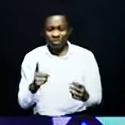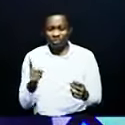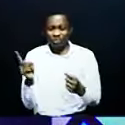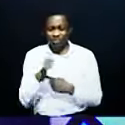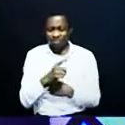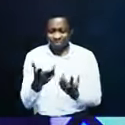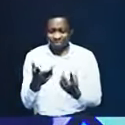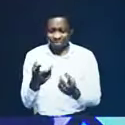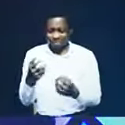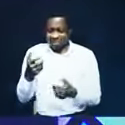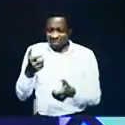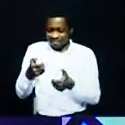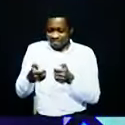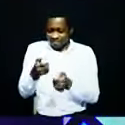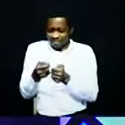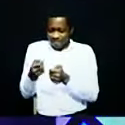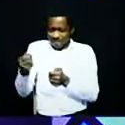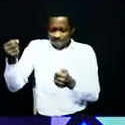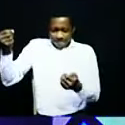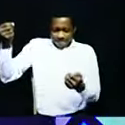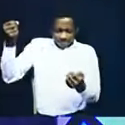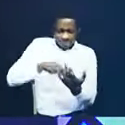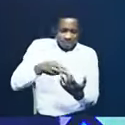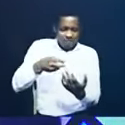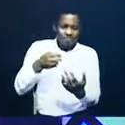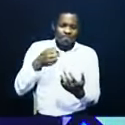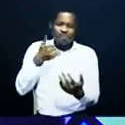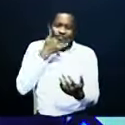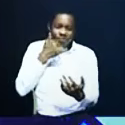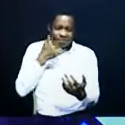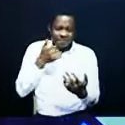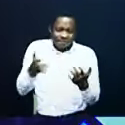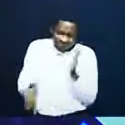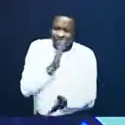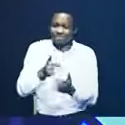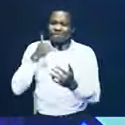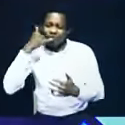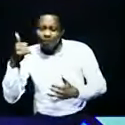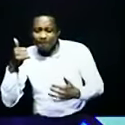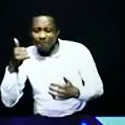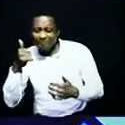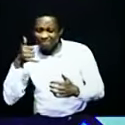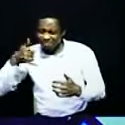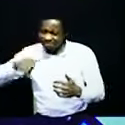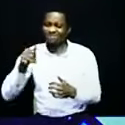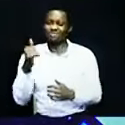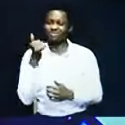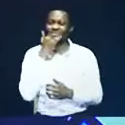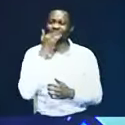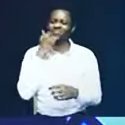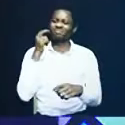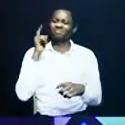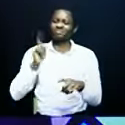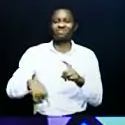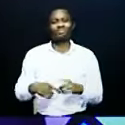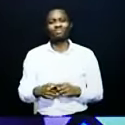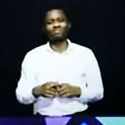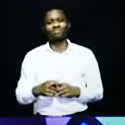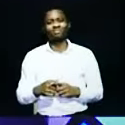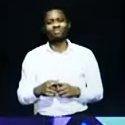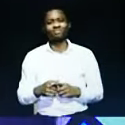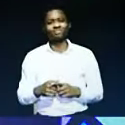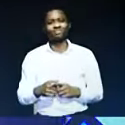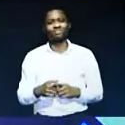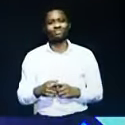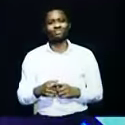area. Na de bi o ha e de ba ku bi e bra de wetin tim no e baaye no a na me friend number no me friend so e say oni